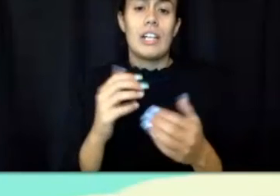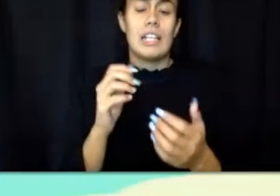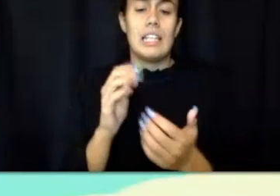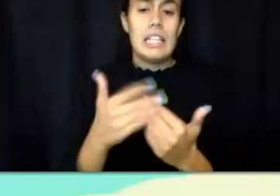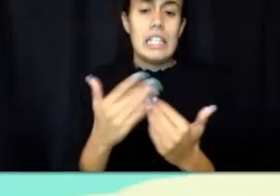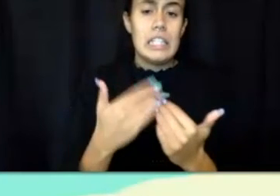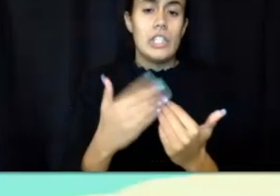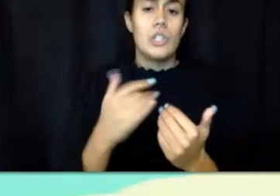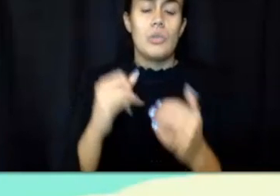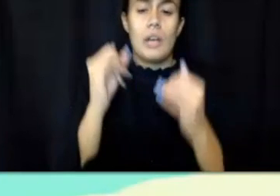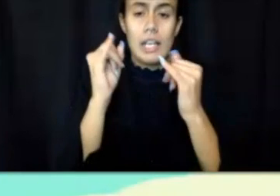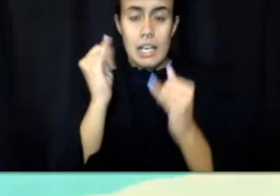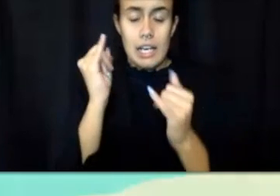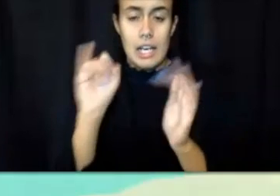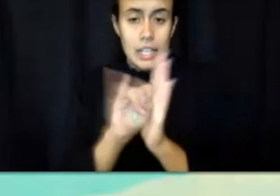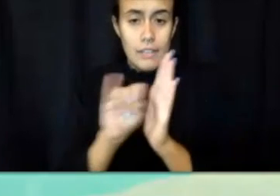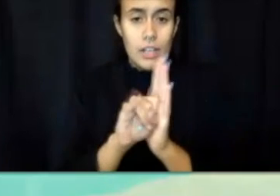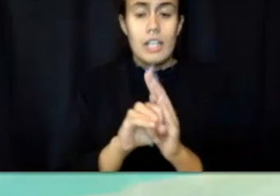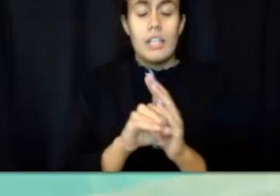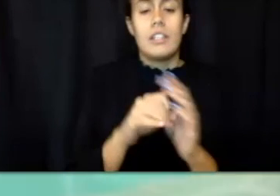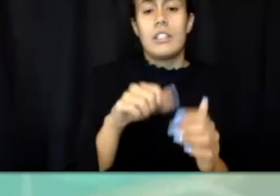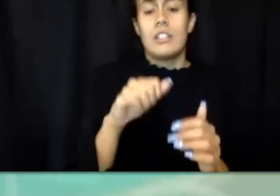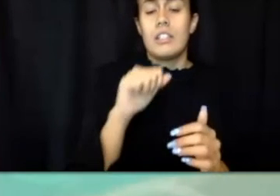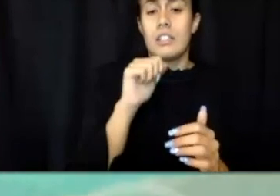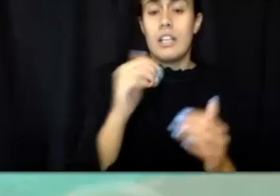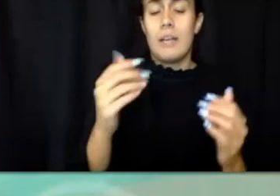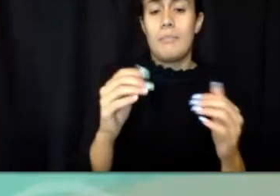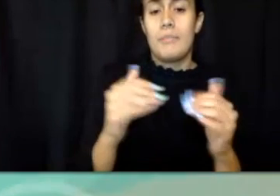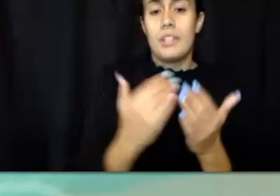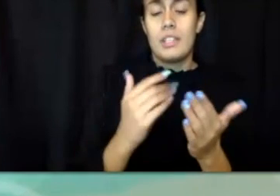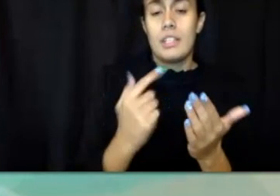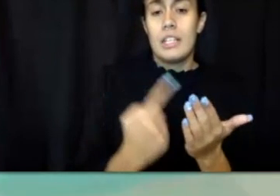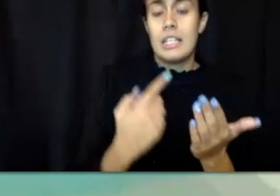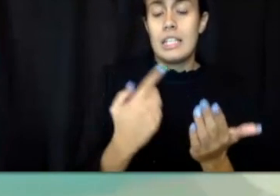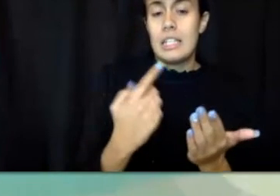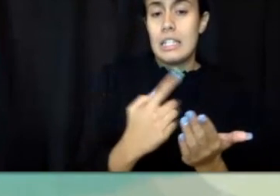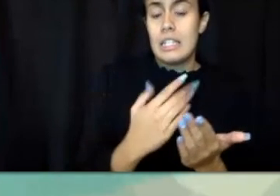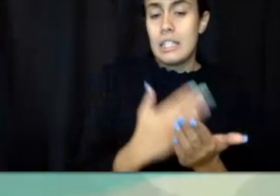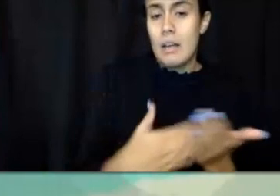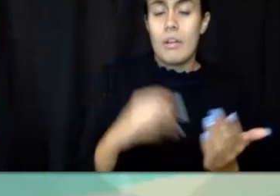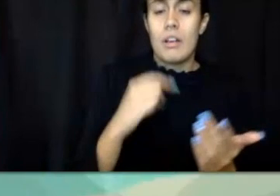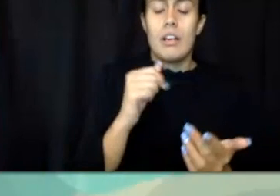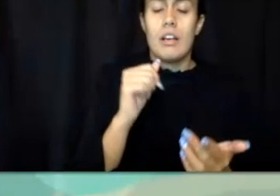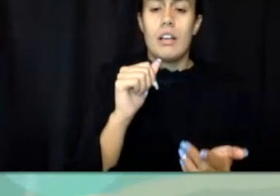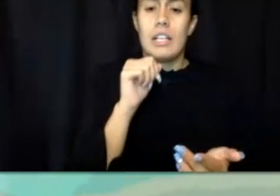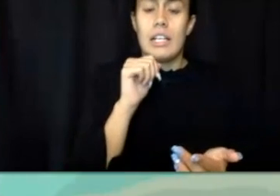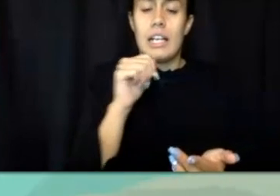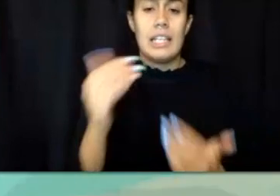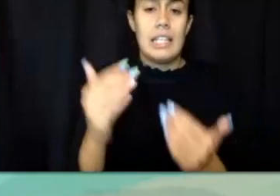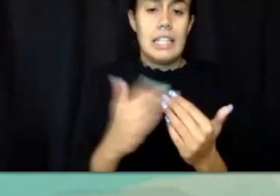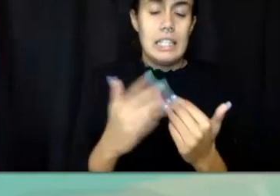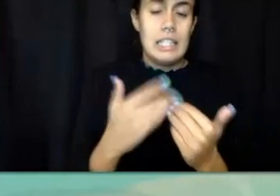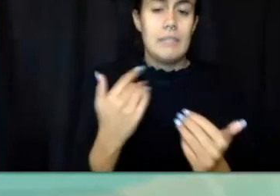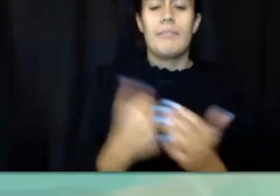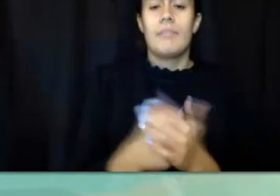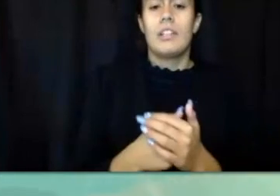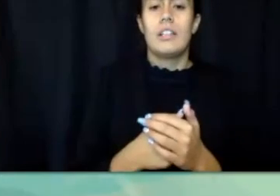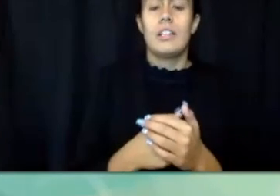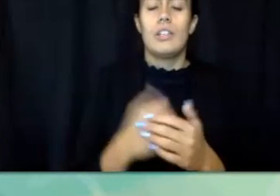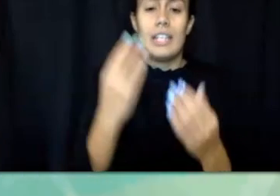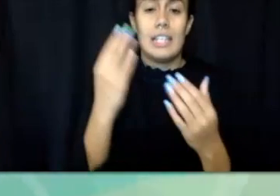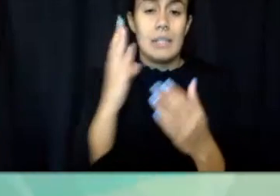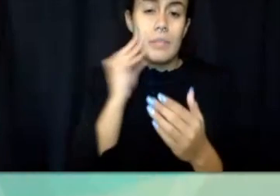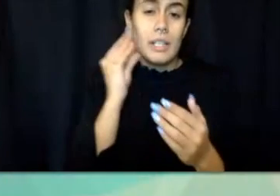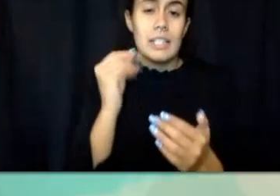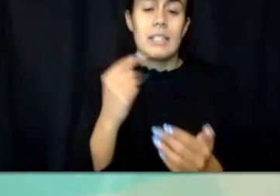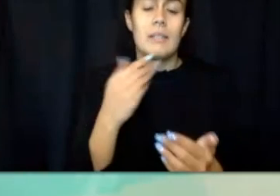identify, others aren't well understood, which means there's still some possibility of experiencing negative effects,